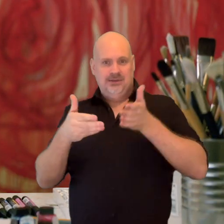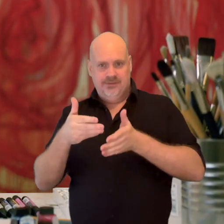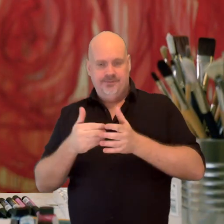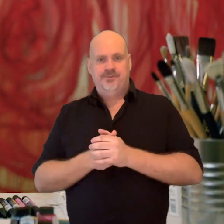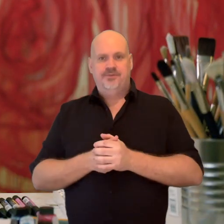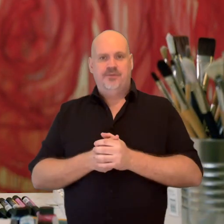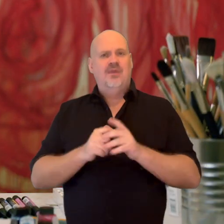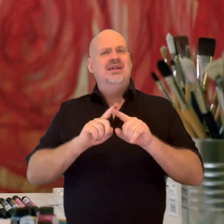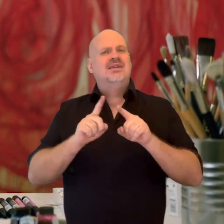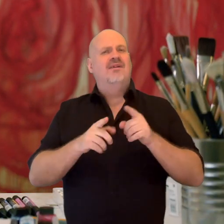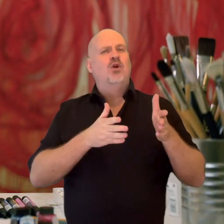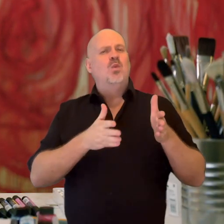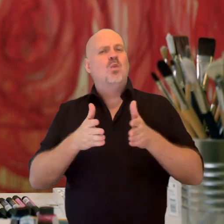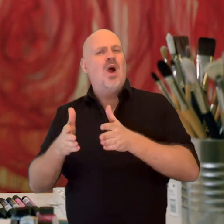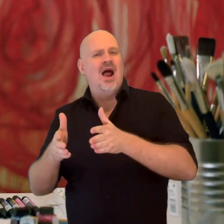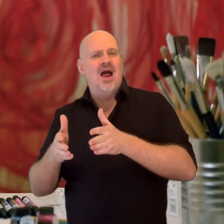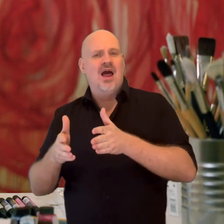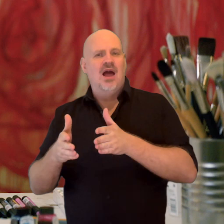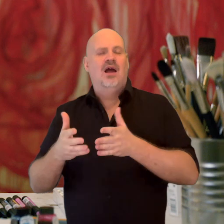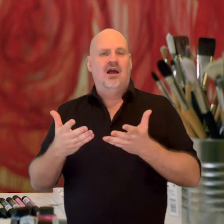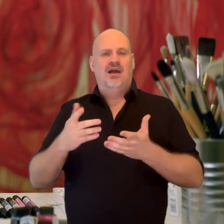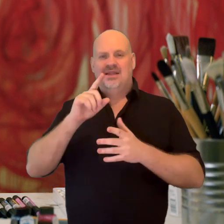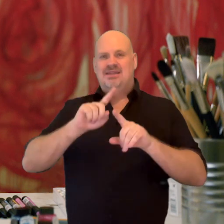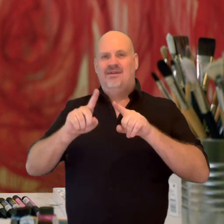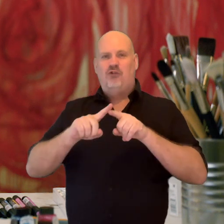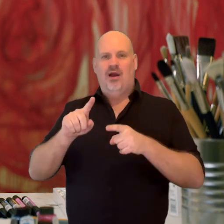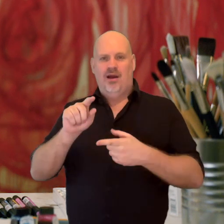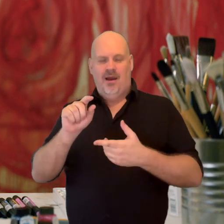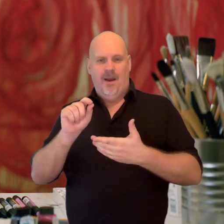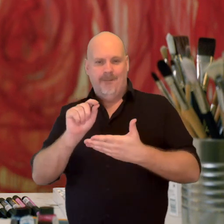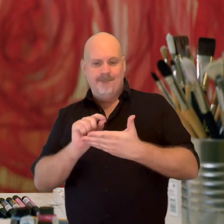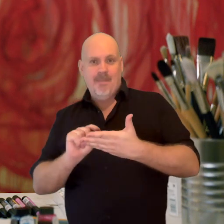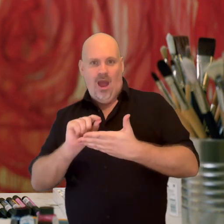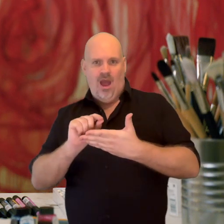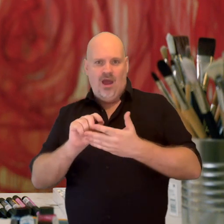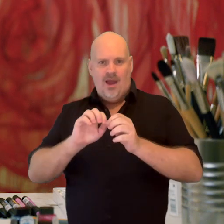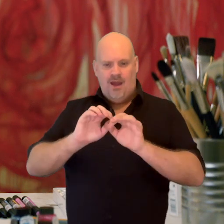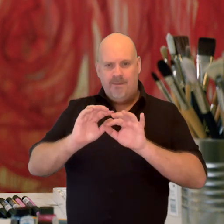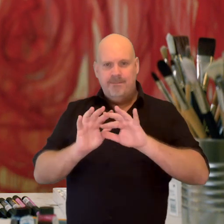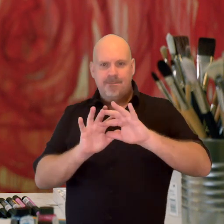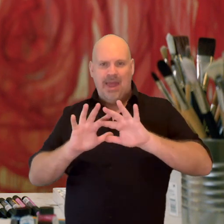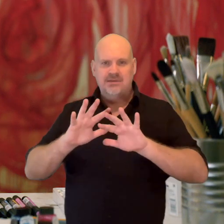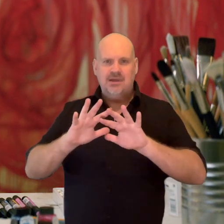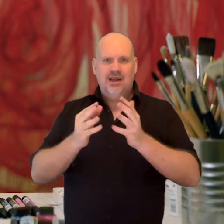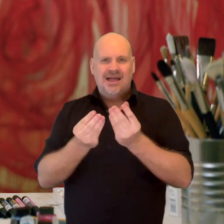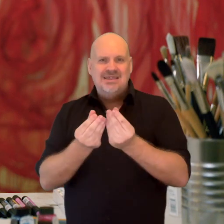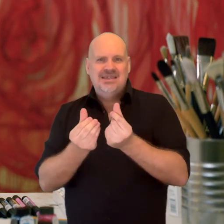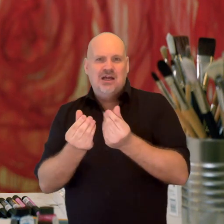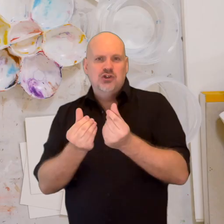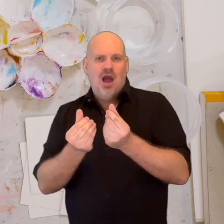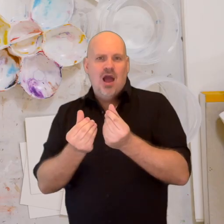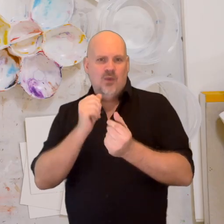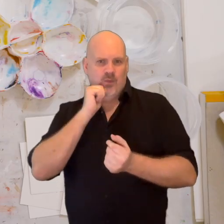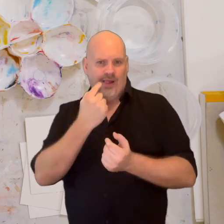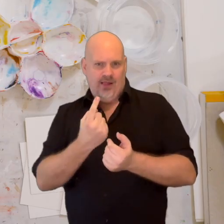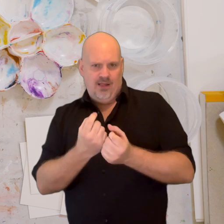that you do it will generate different types of marks and pattern and texture.